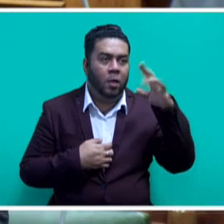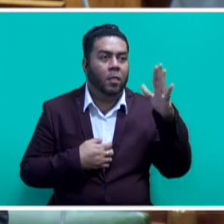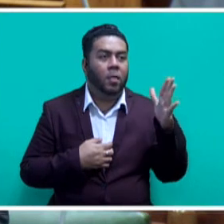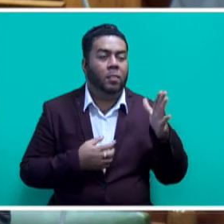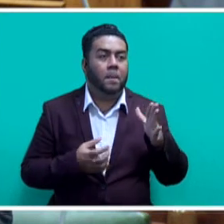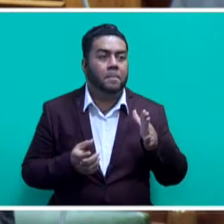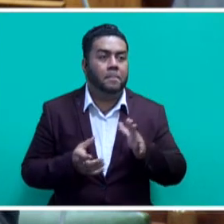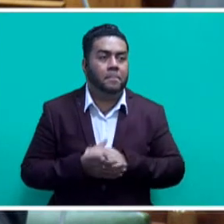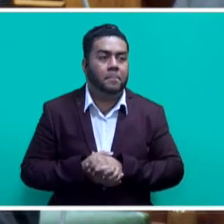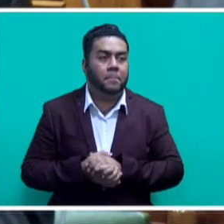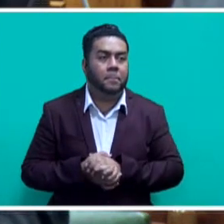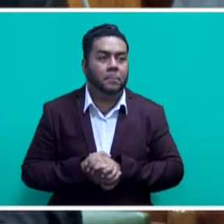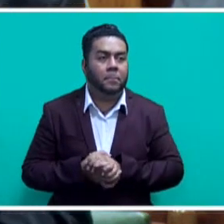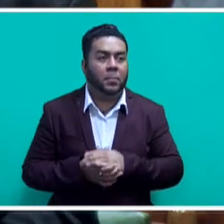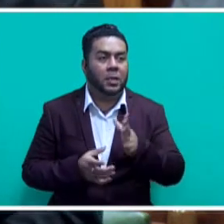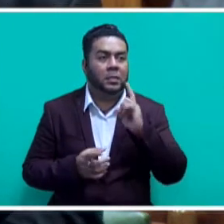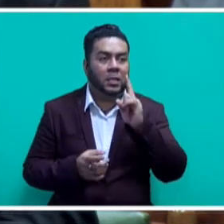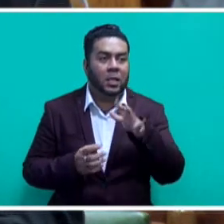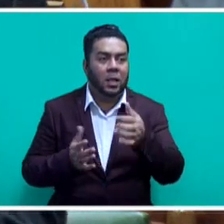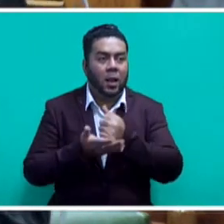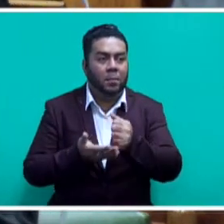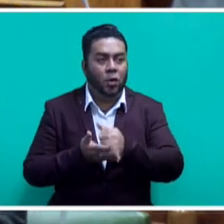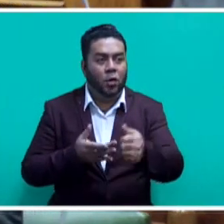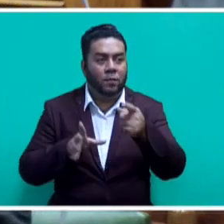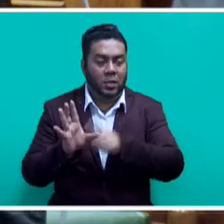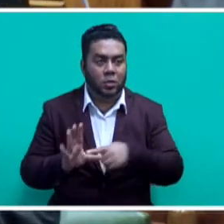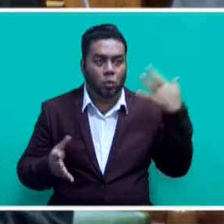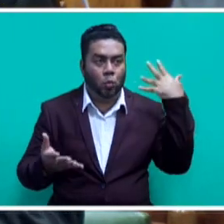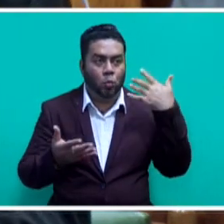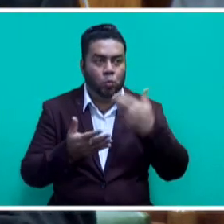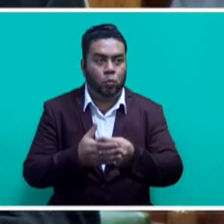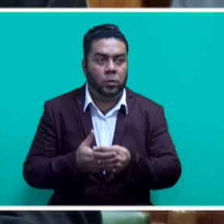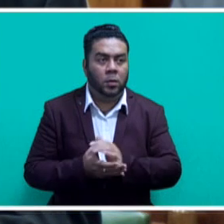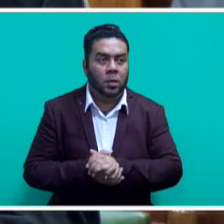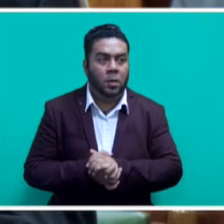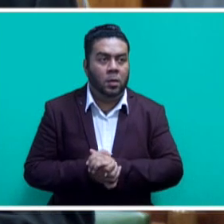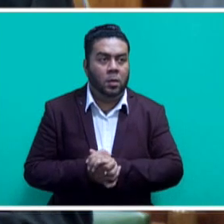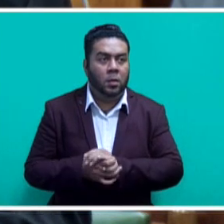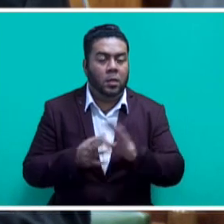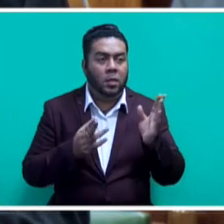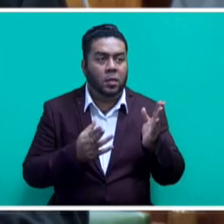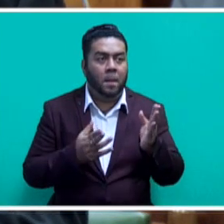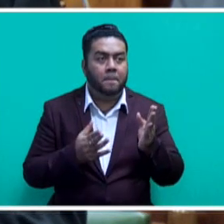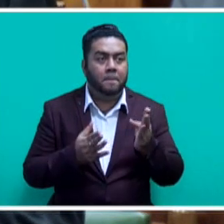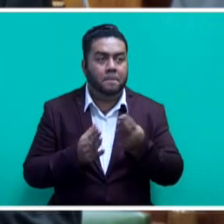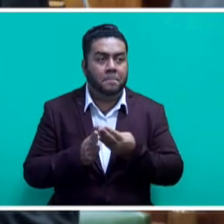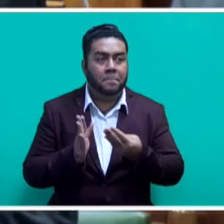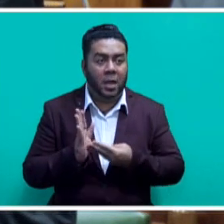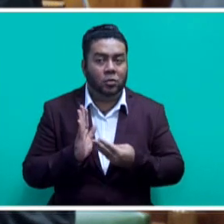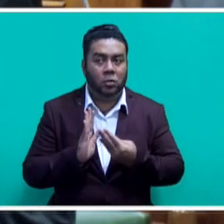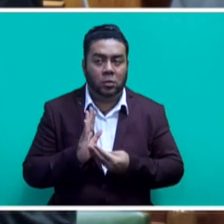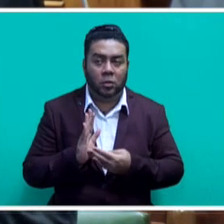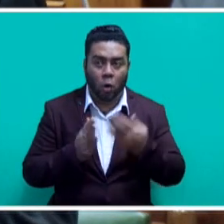have seen in a number of years. Thank you. The budget, Mr. Speaker, The budget aligns with the Thank you, coalition government's Honourable